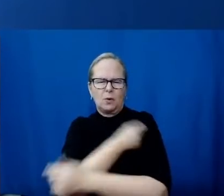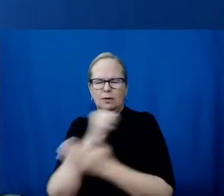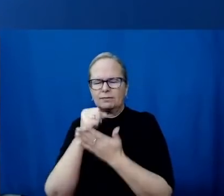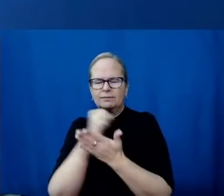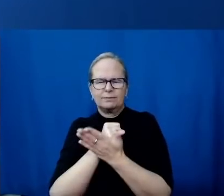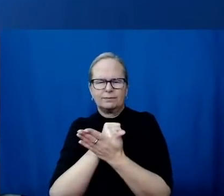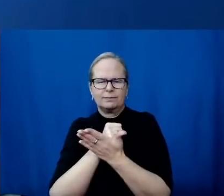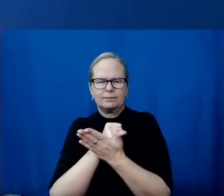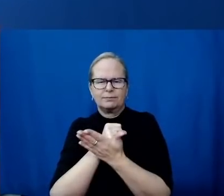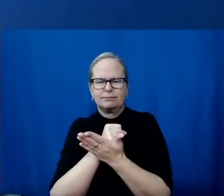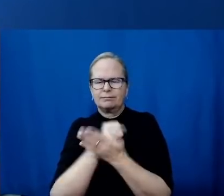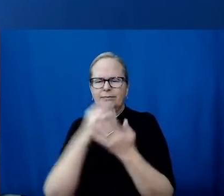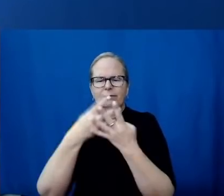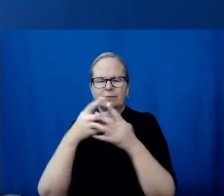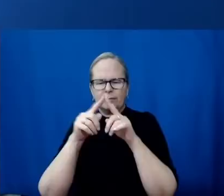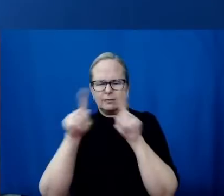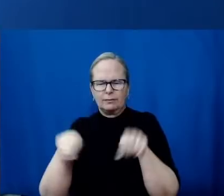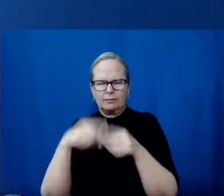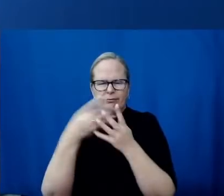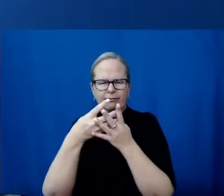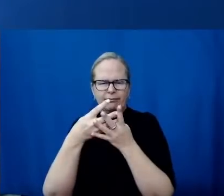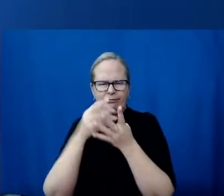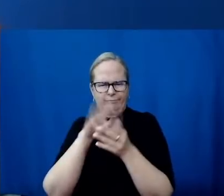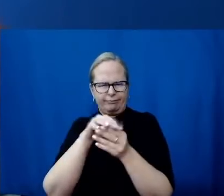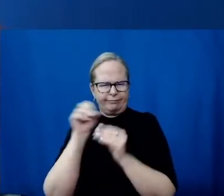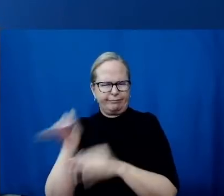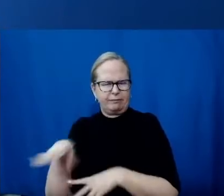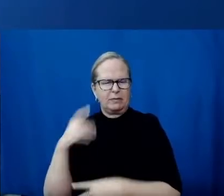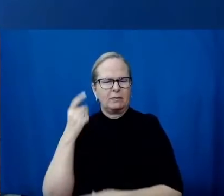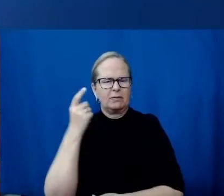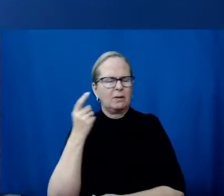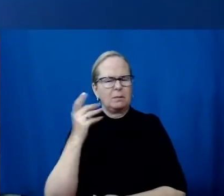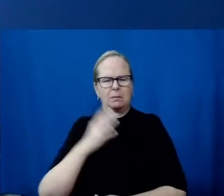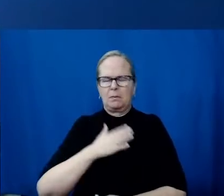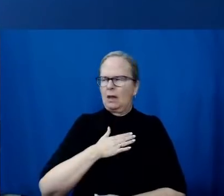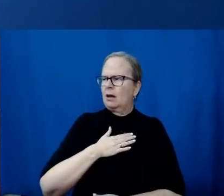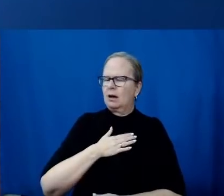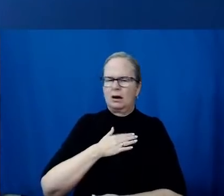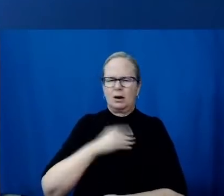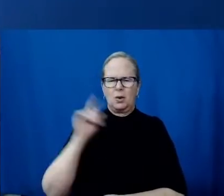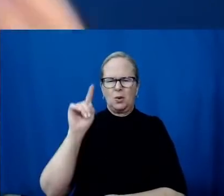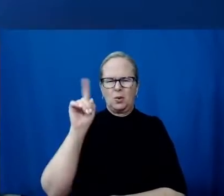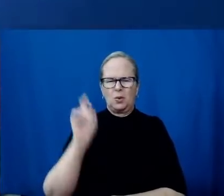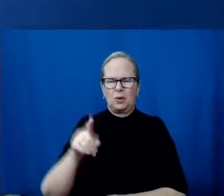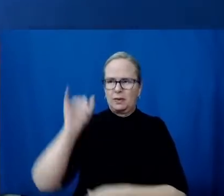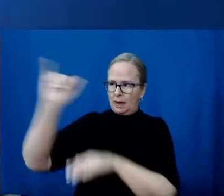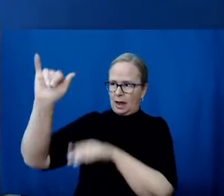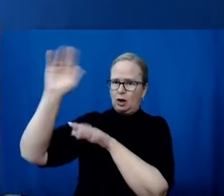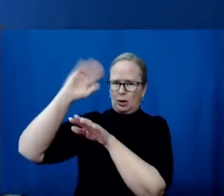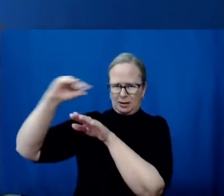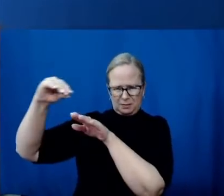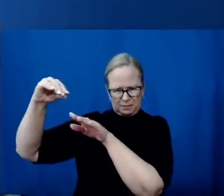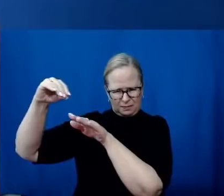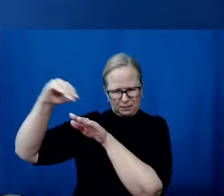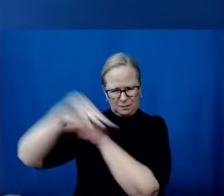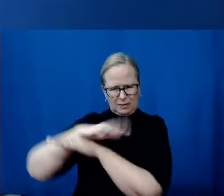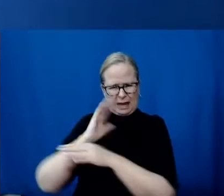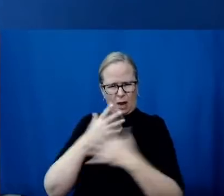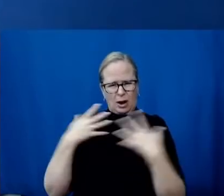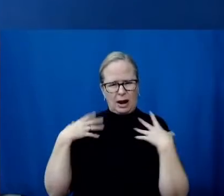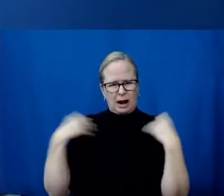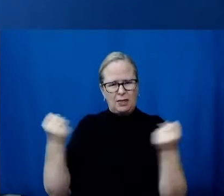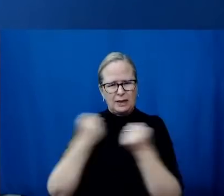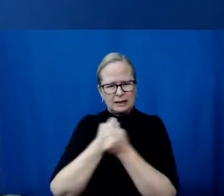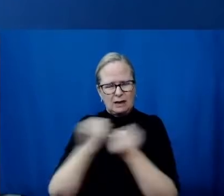that have, I guess, is one of my big questions in terms of not just all of our health and safety, but humans